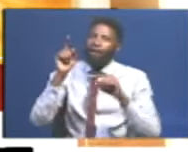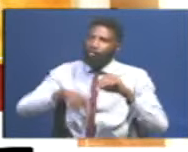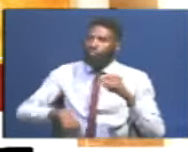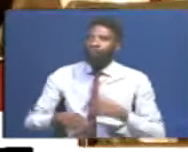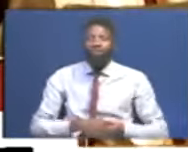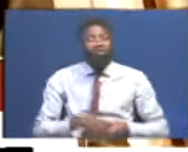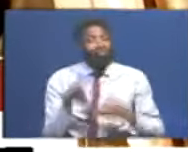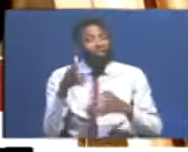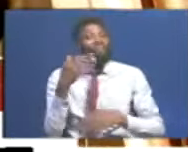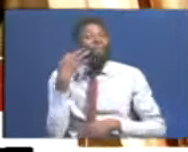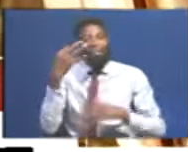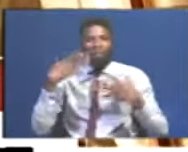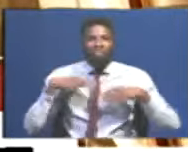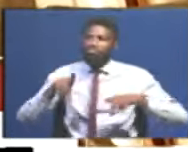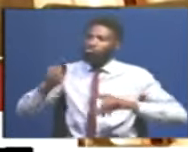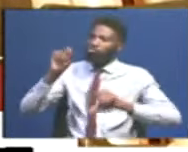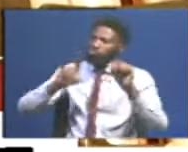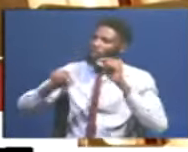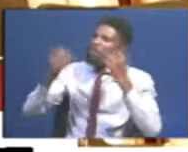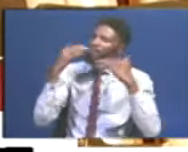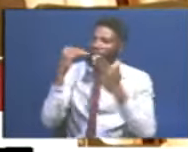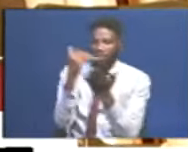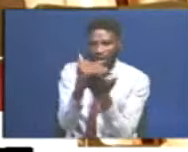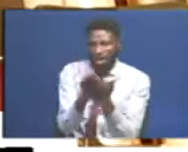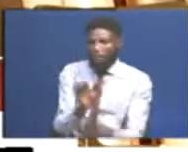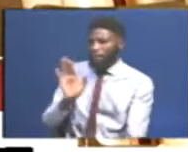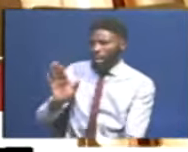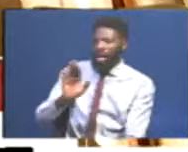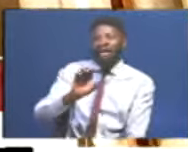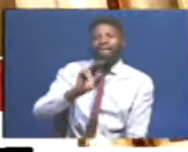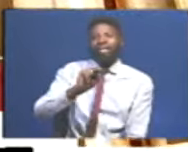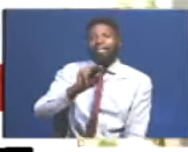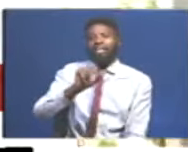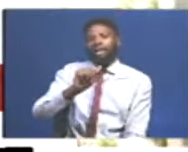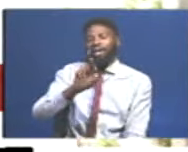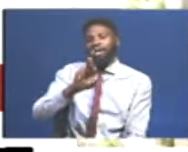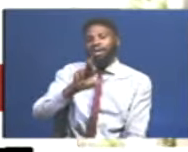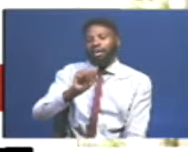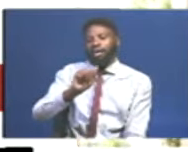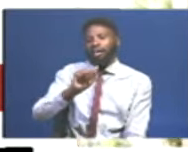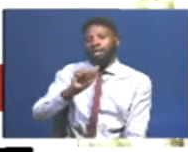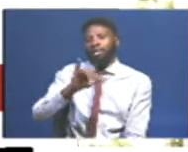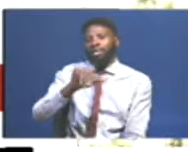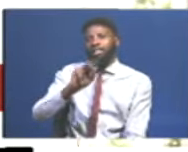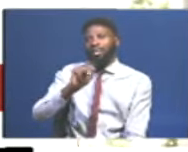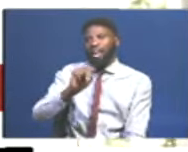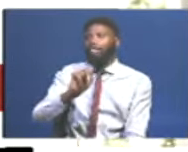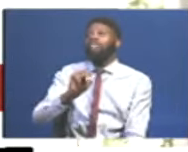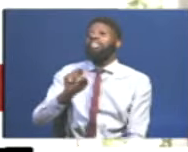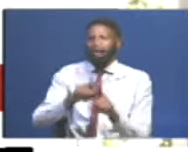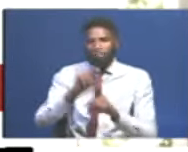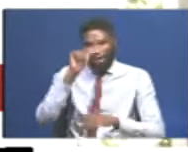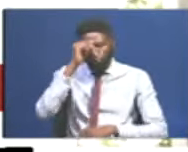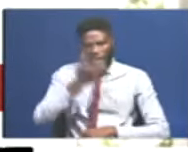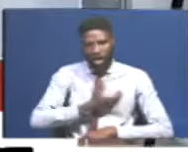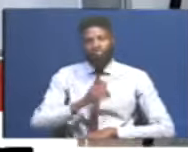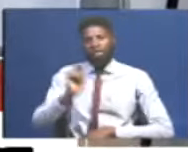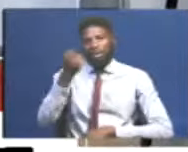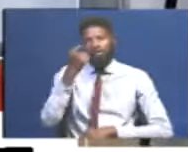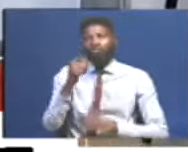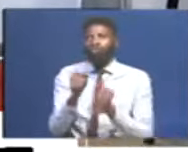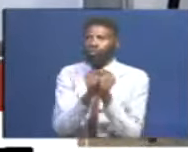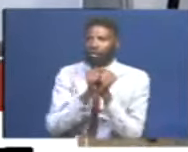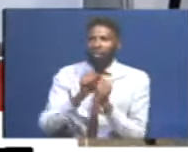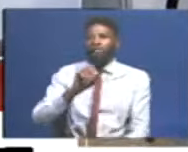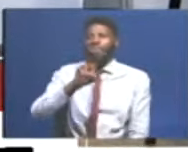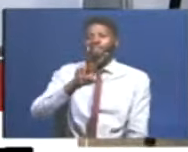free prosthetics in a program spearheaded by the Narayan Seva Sansthan, the Hindu Council of Kenya, and Vishwa Umiya.